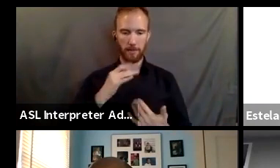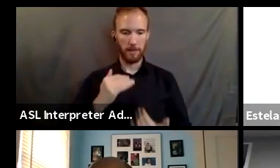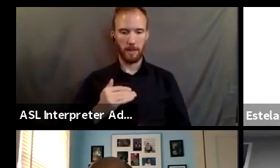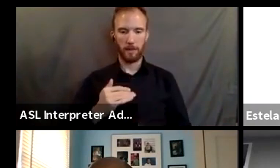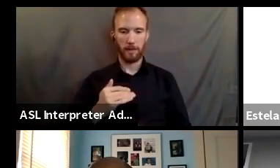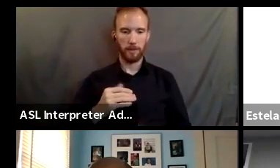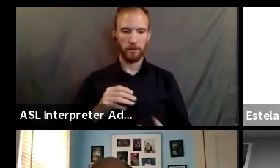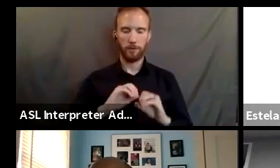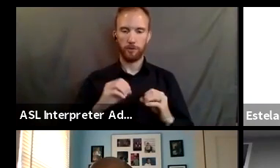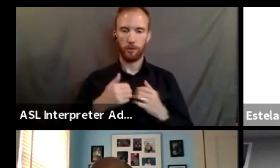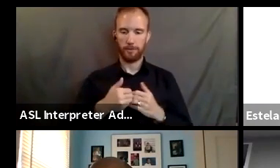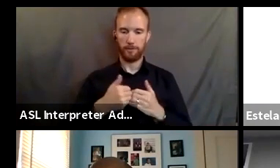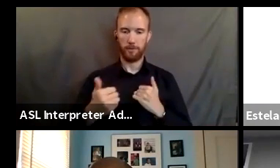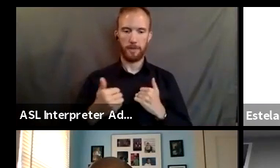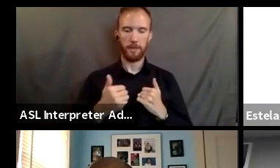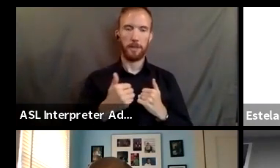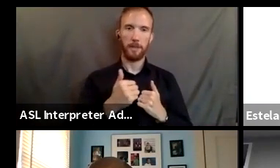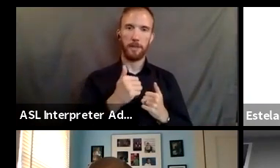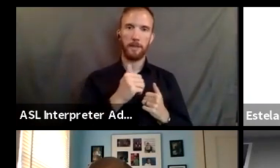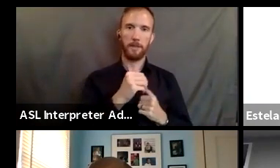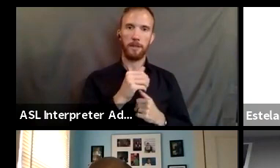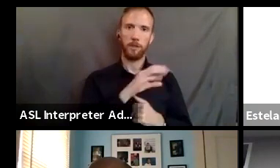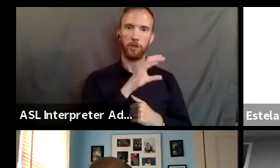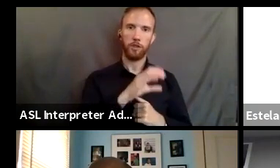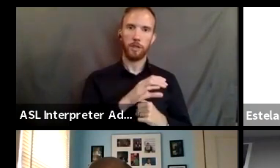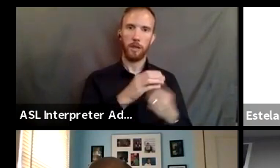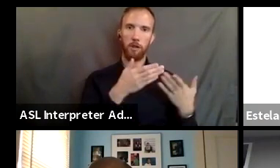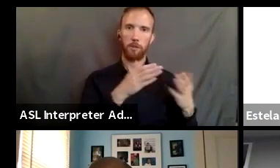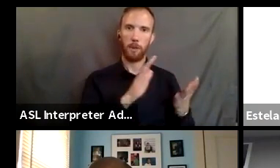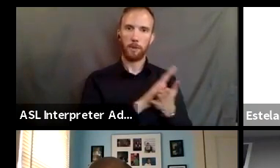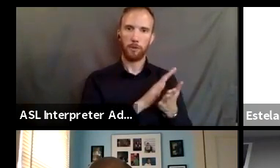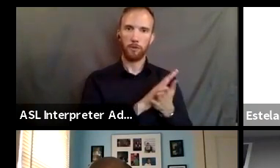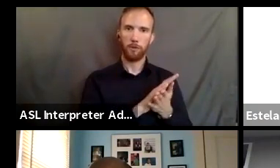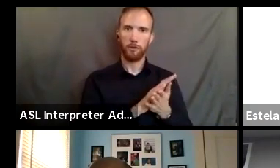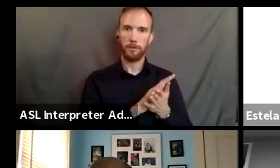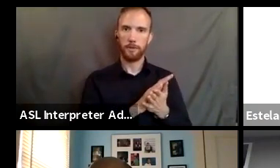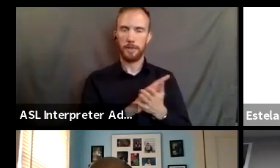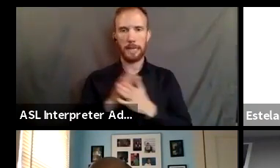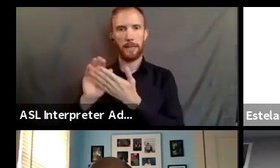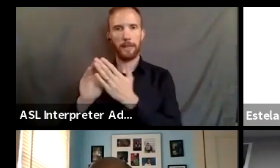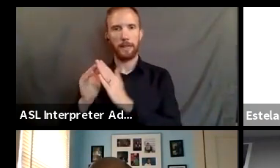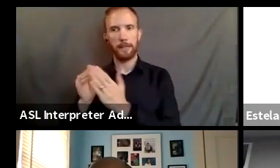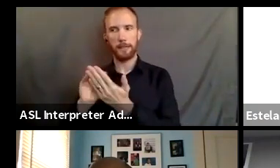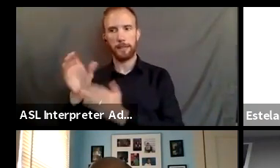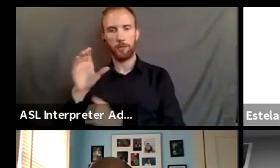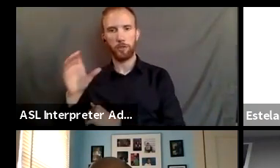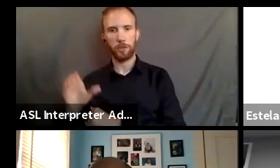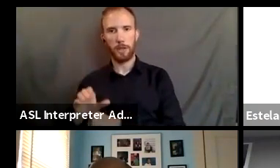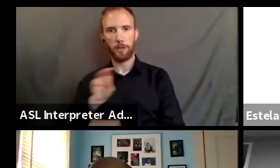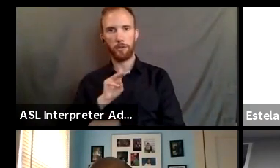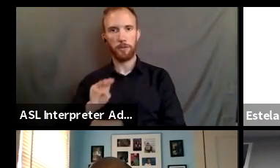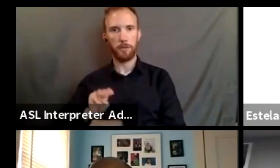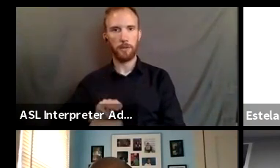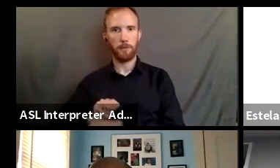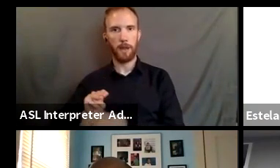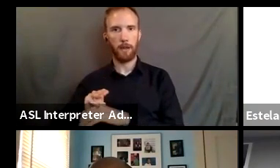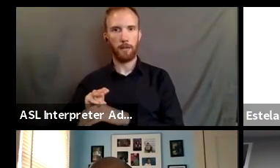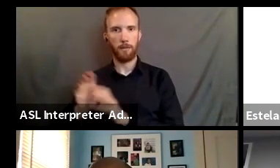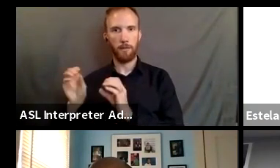chicago public schools and the city of chicago with the mayor's office that means anything political taking